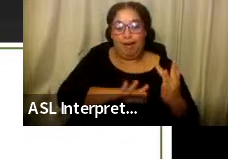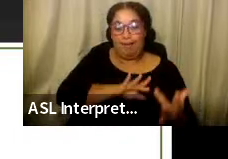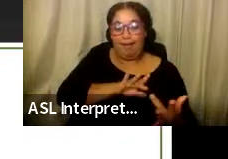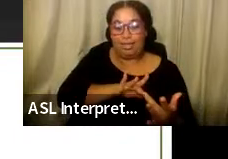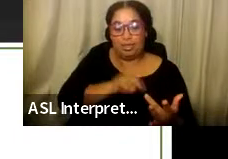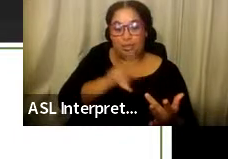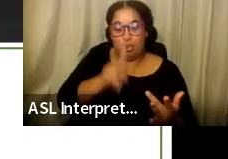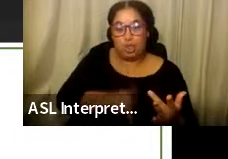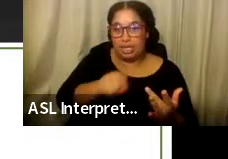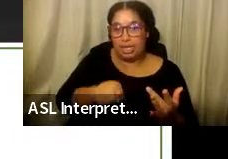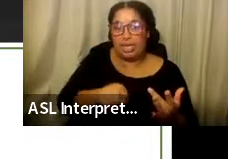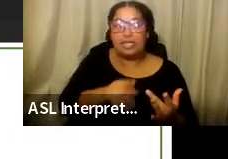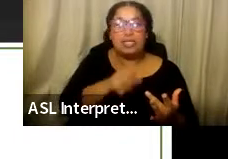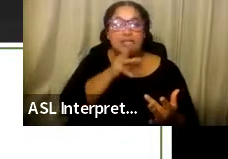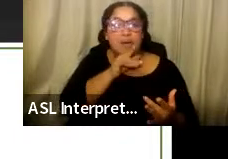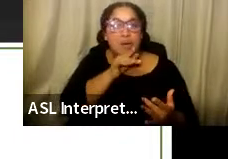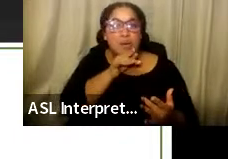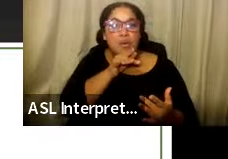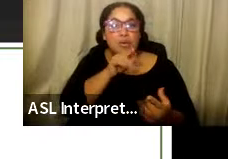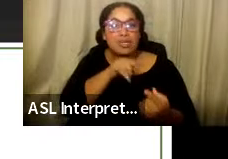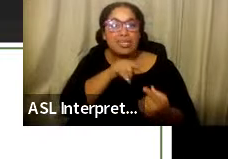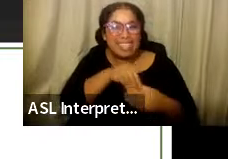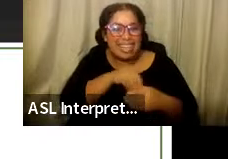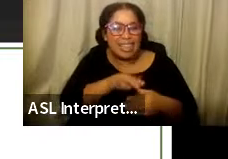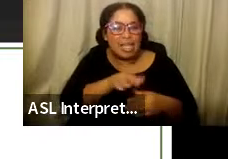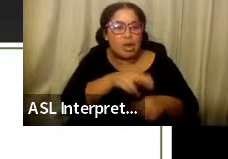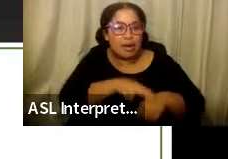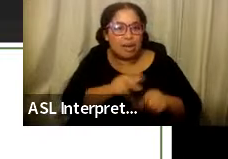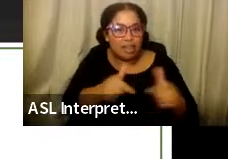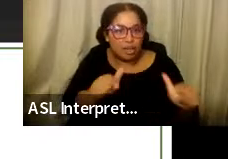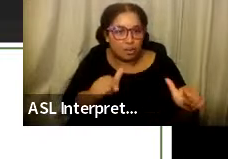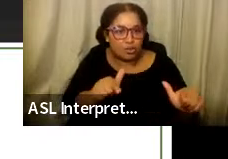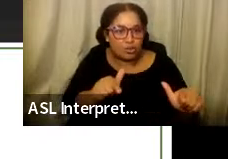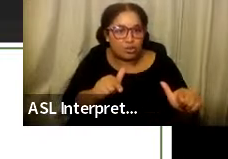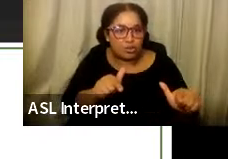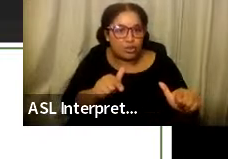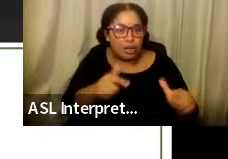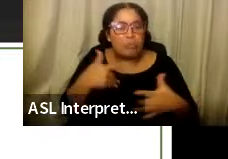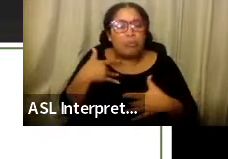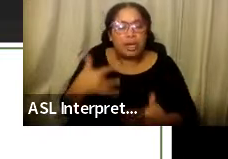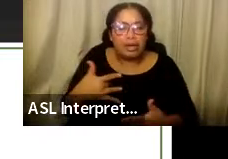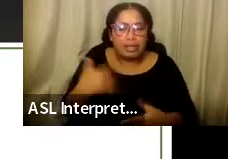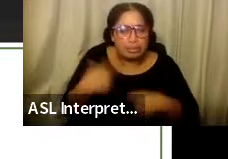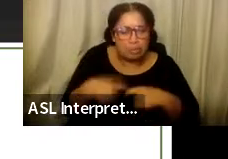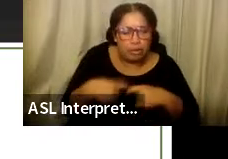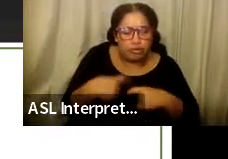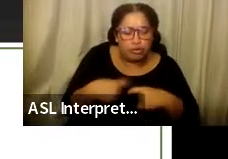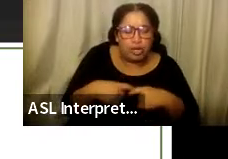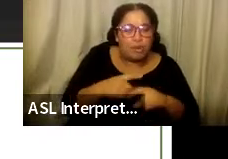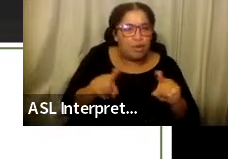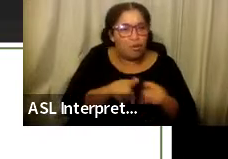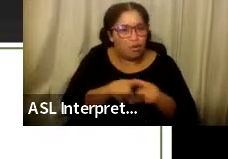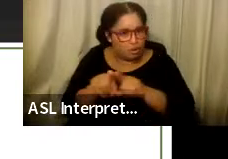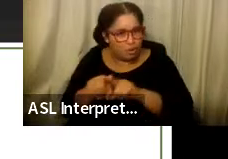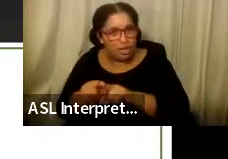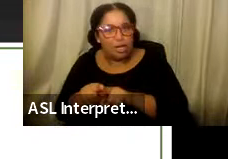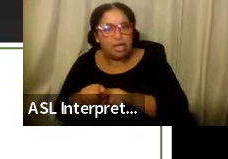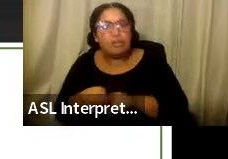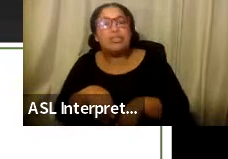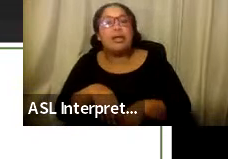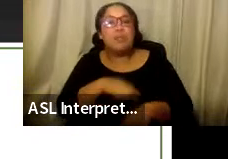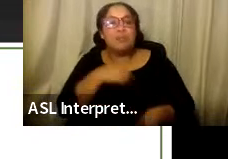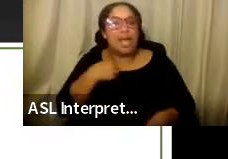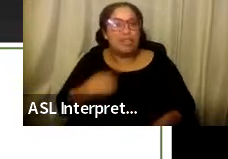the person and spoke to them in their native language, and it was primarily Spanish, but there were also Mandarin and some